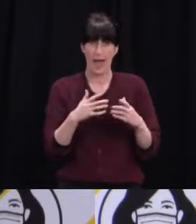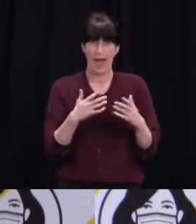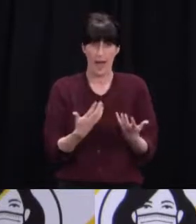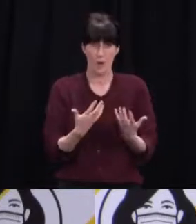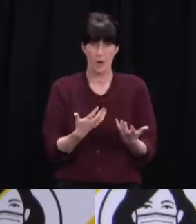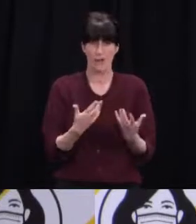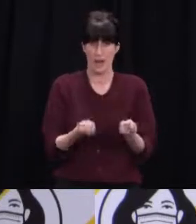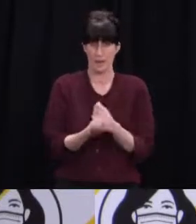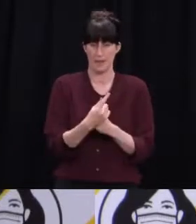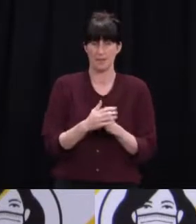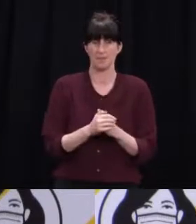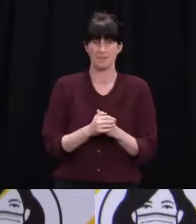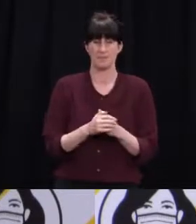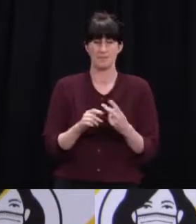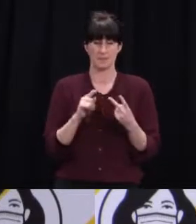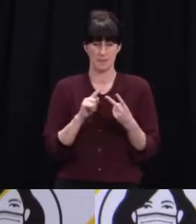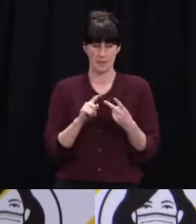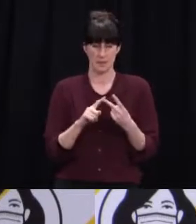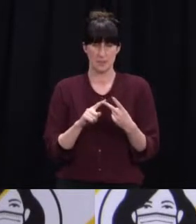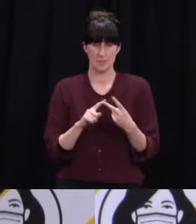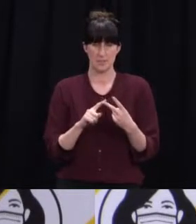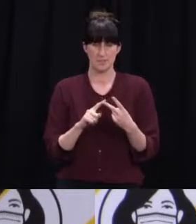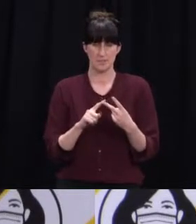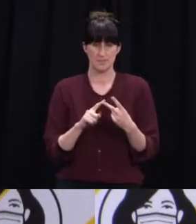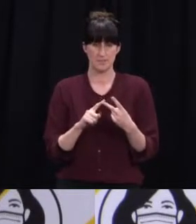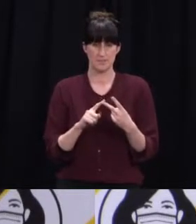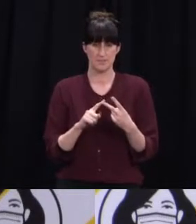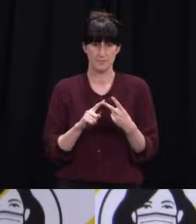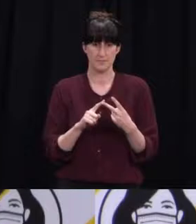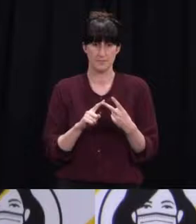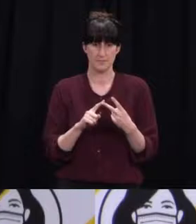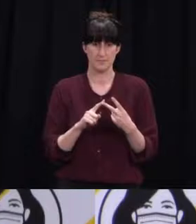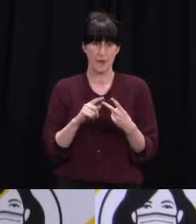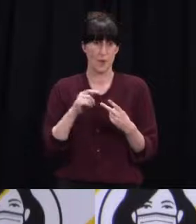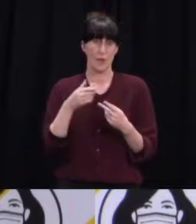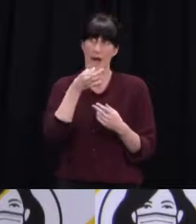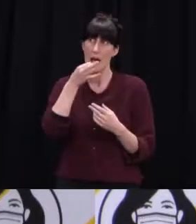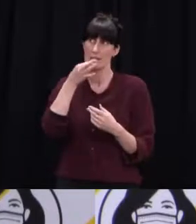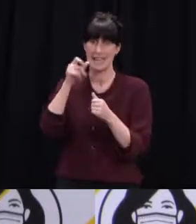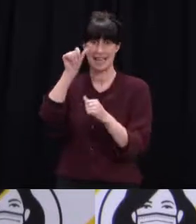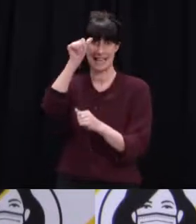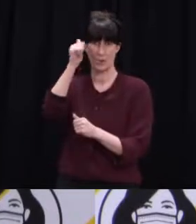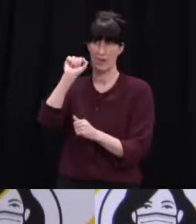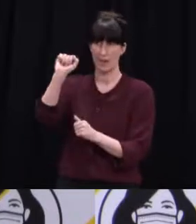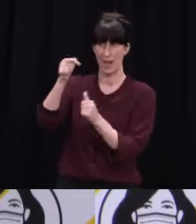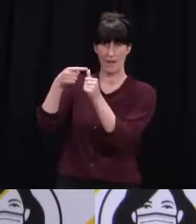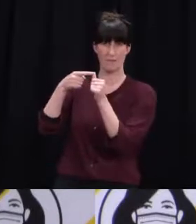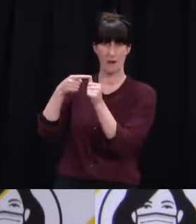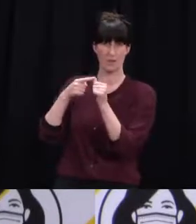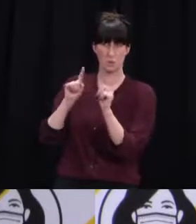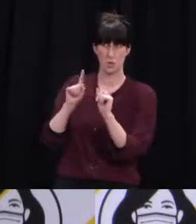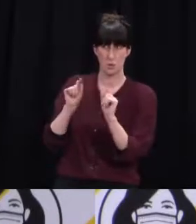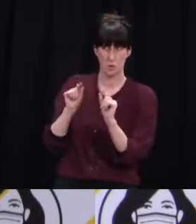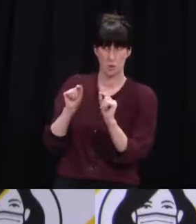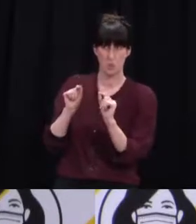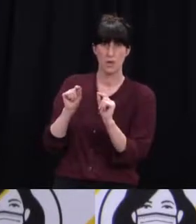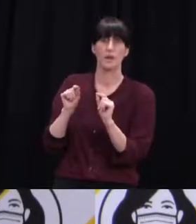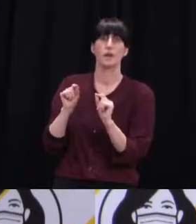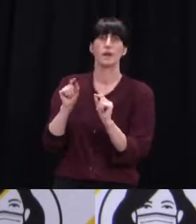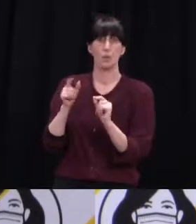leaving it to chance and making changes anyway to rule out the possibility that could happen again. But the second was just that